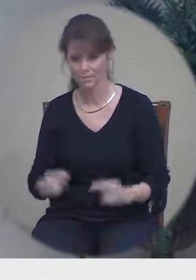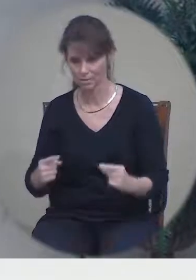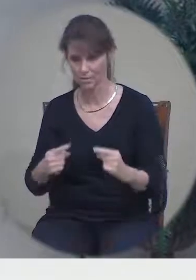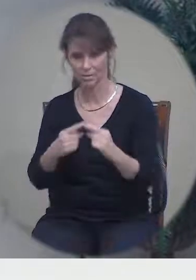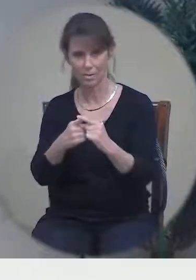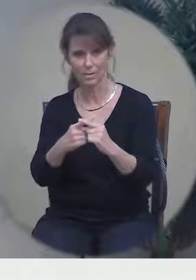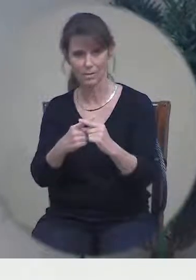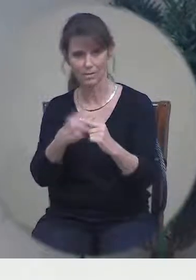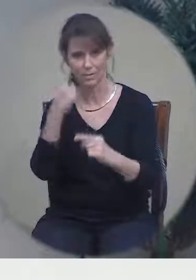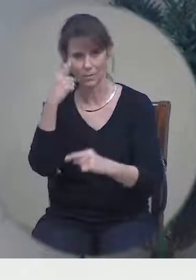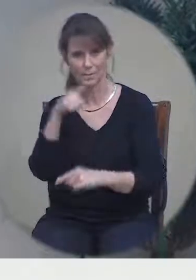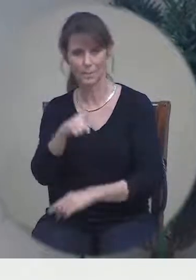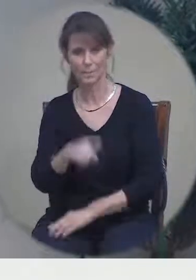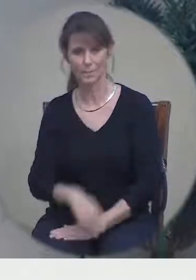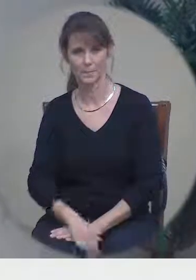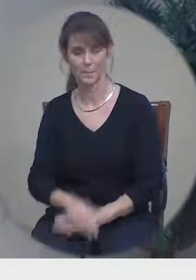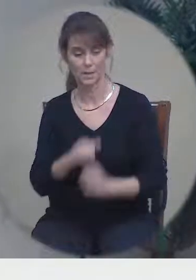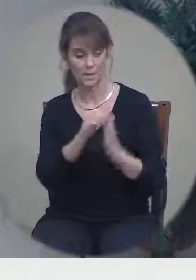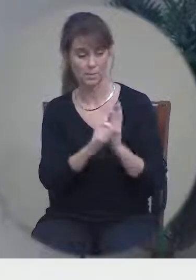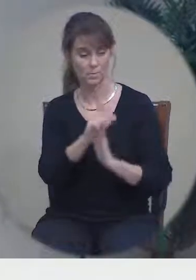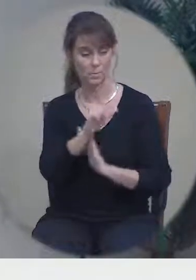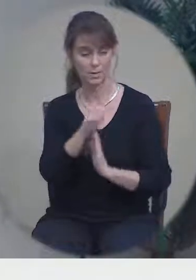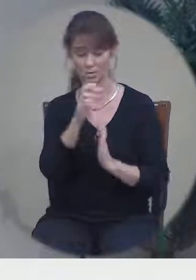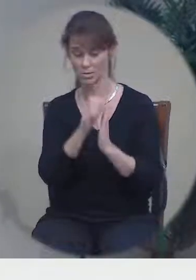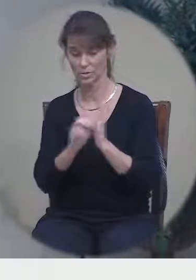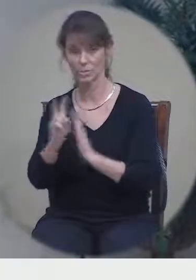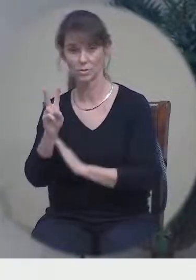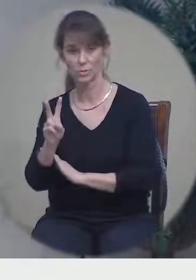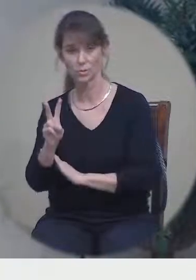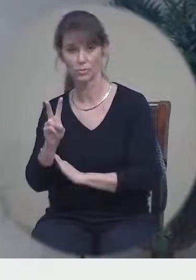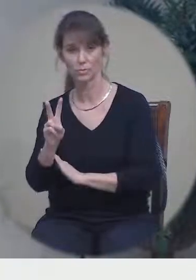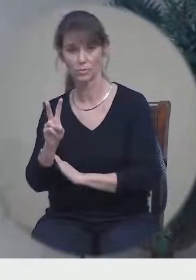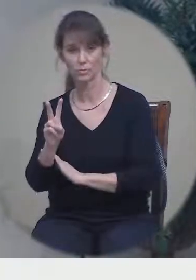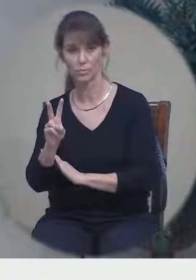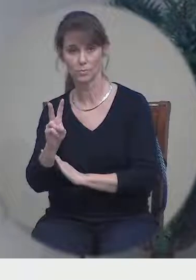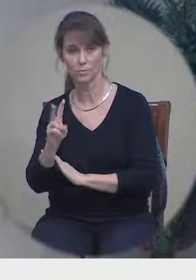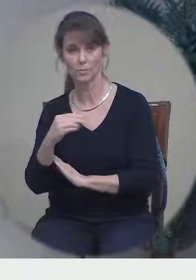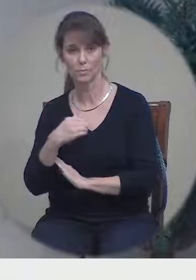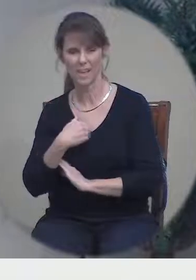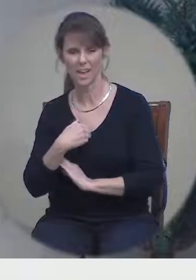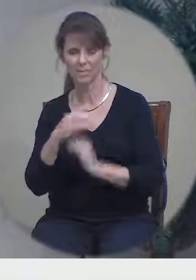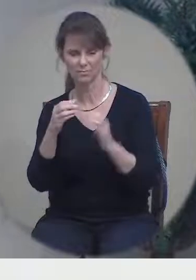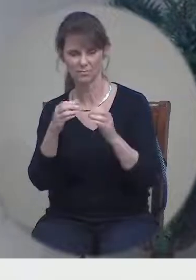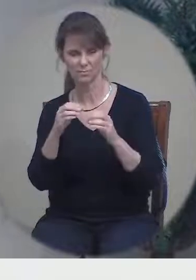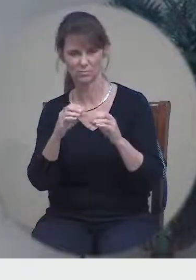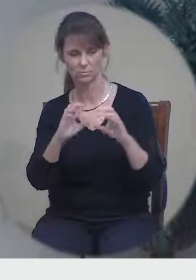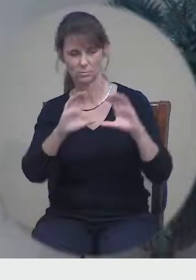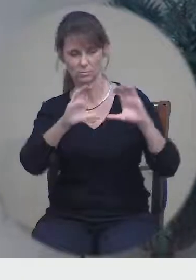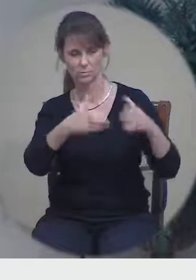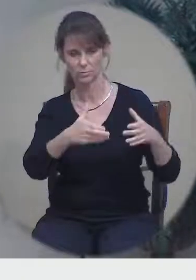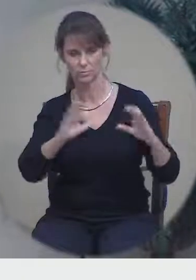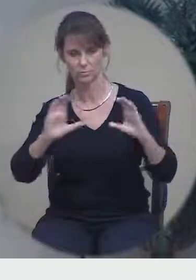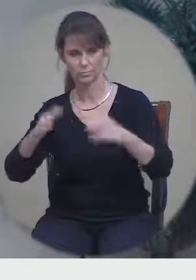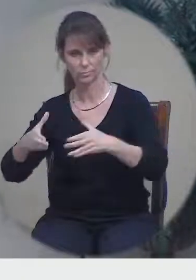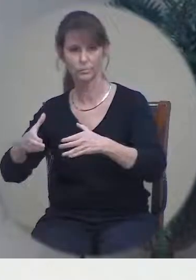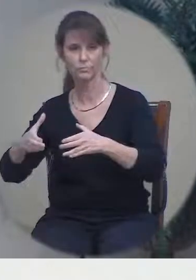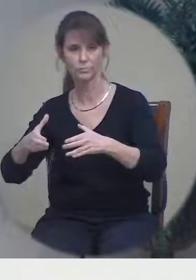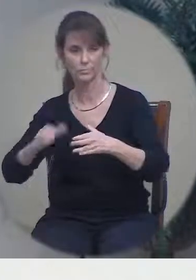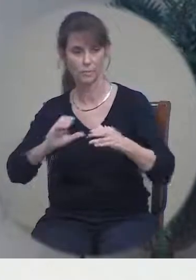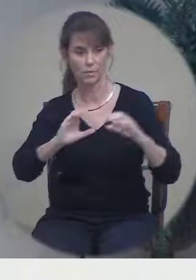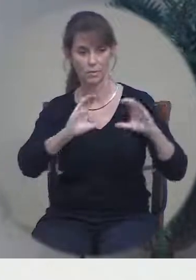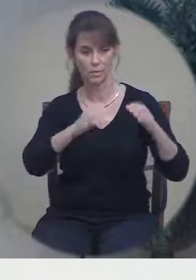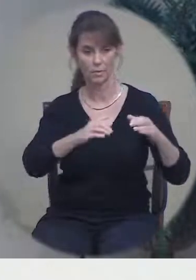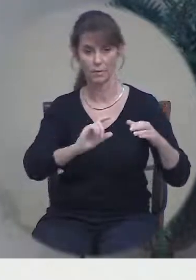But in chapters 1 and 2, they kind of fall into 2 sets. And the first is they take